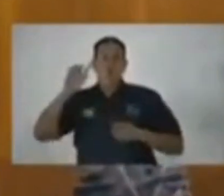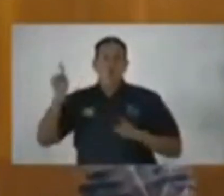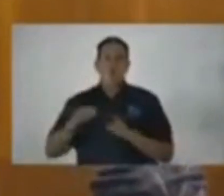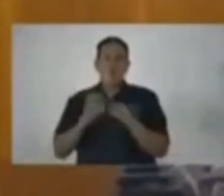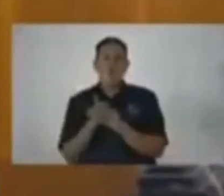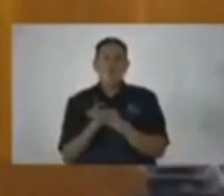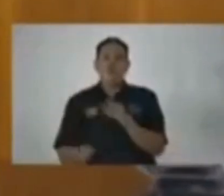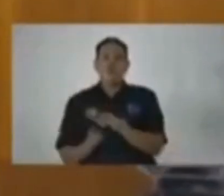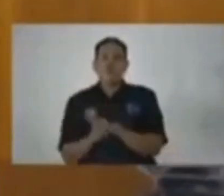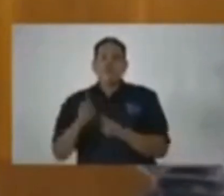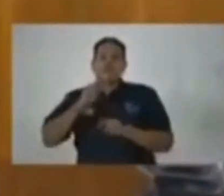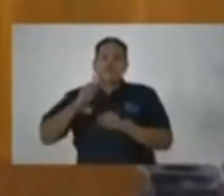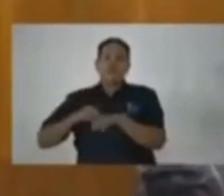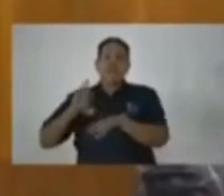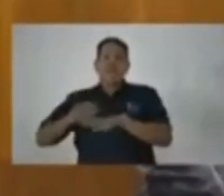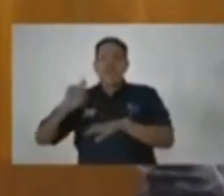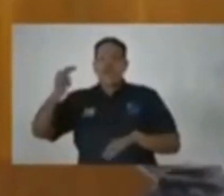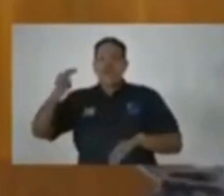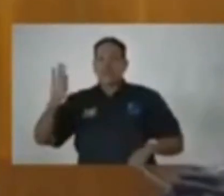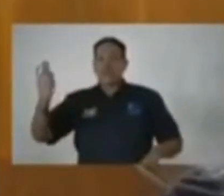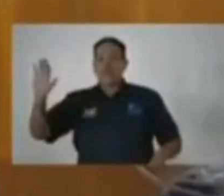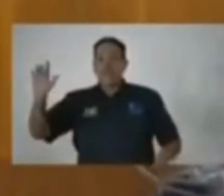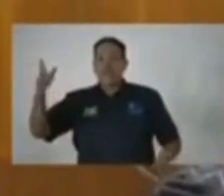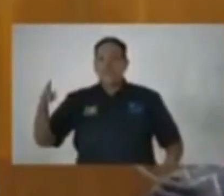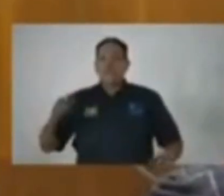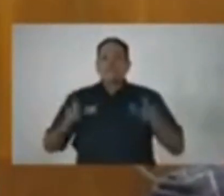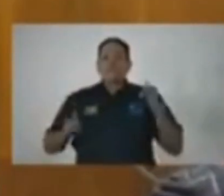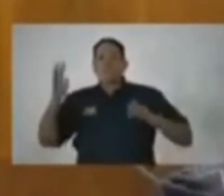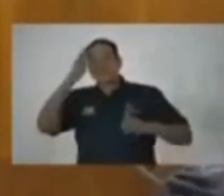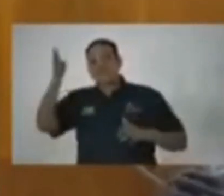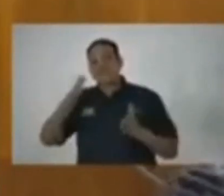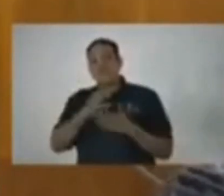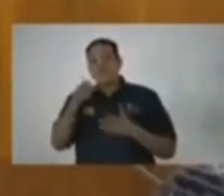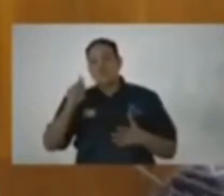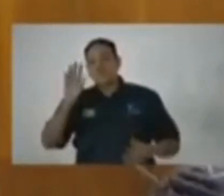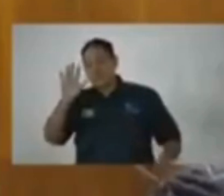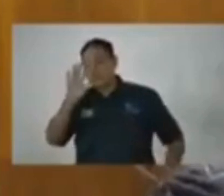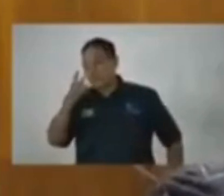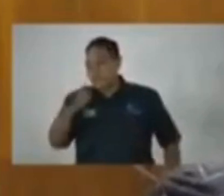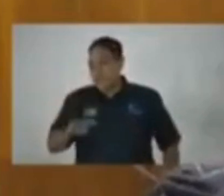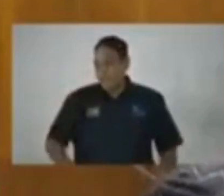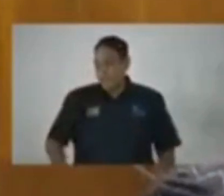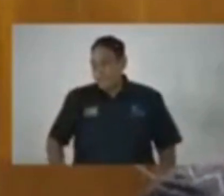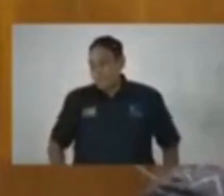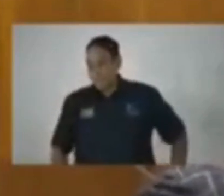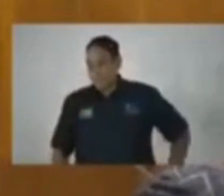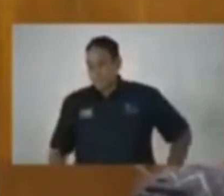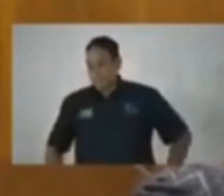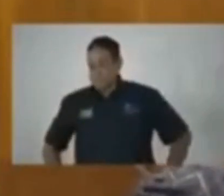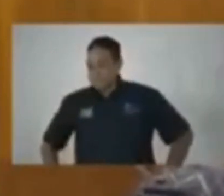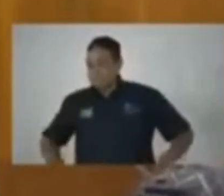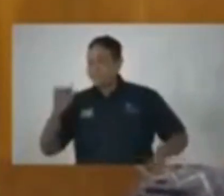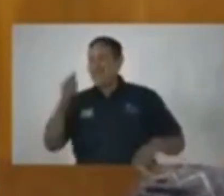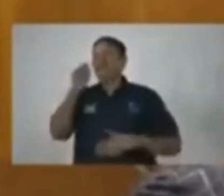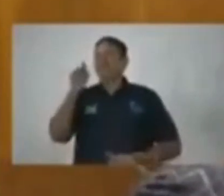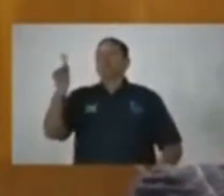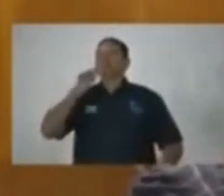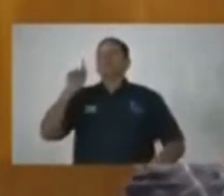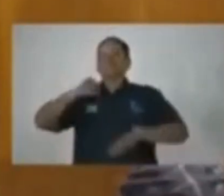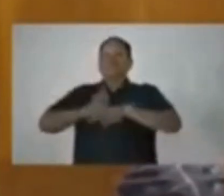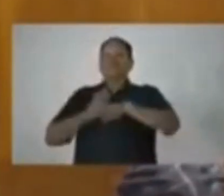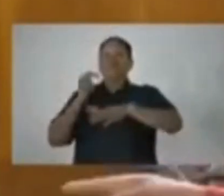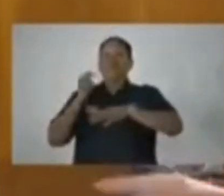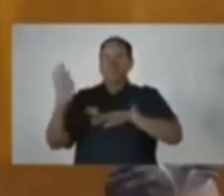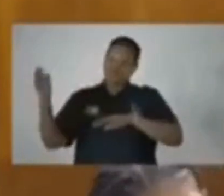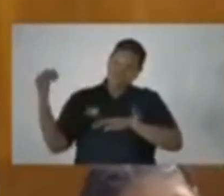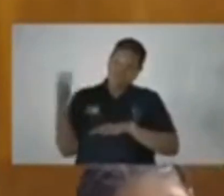came, they depended on the NHF, which was created by the People's National Party. That is the PMP saving fund